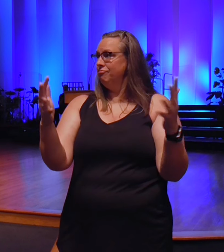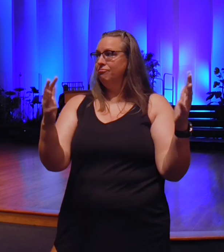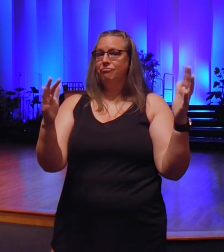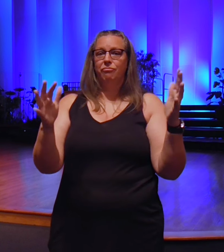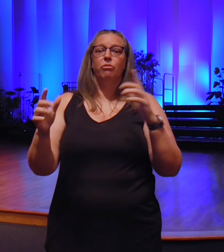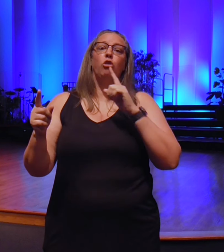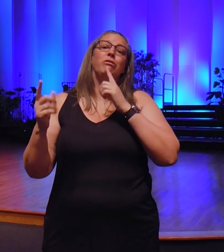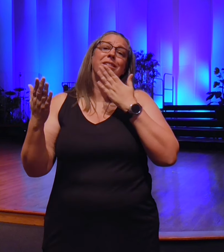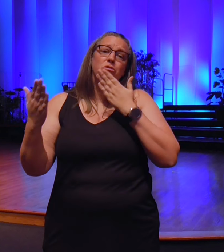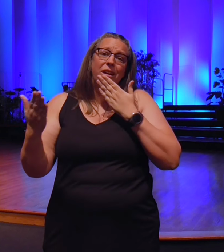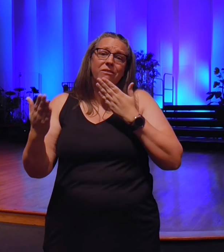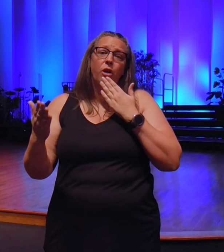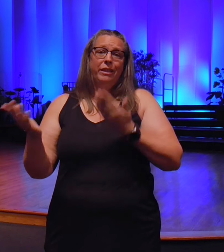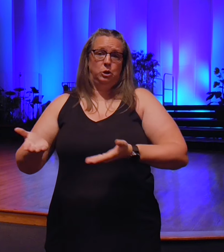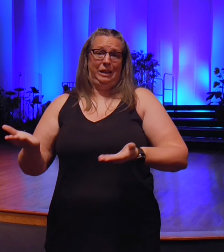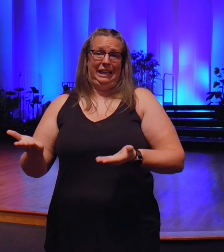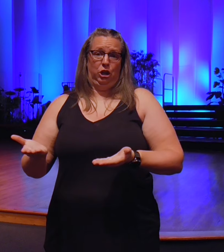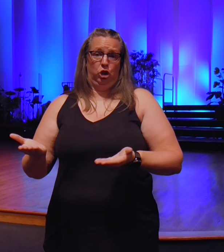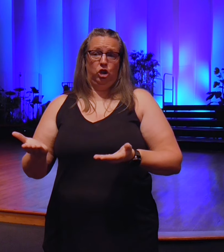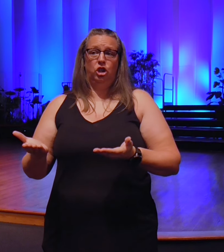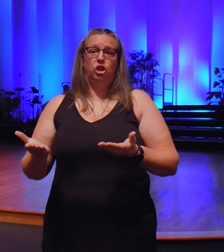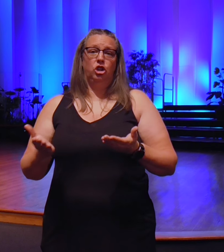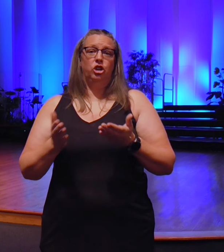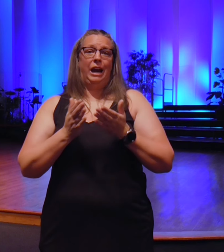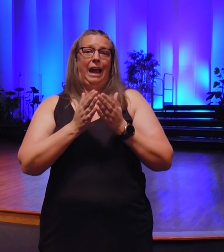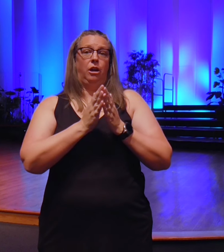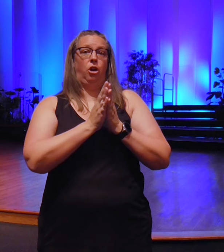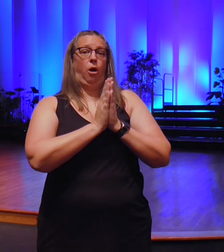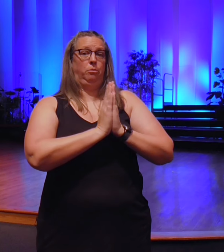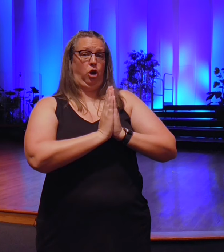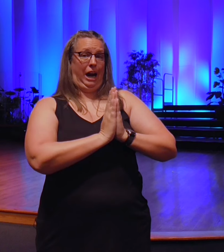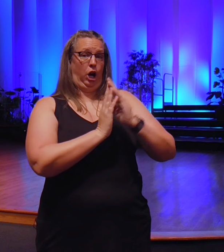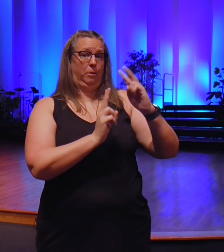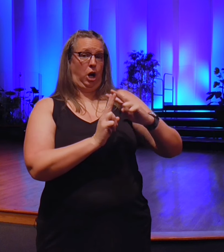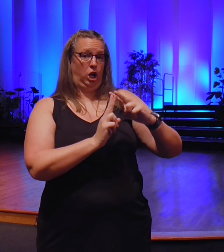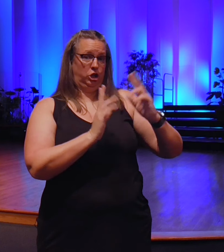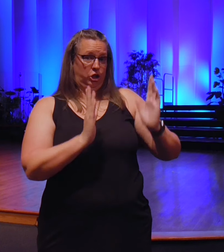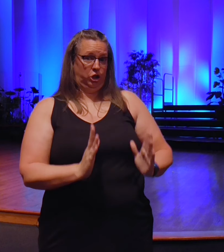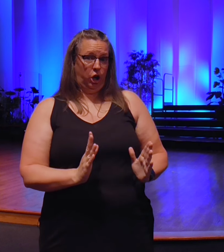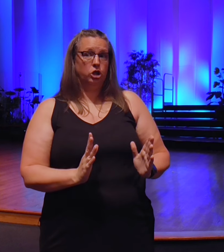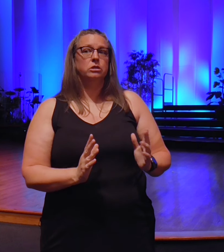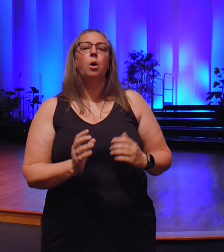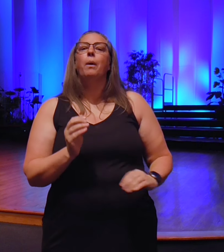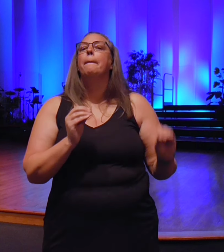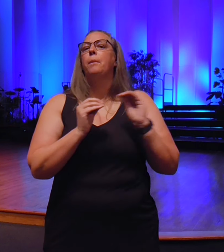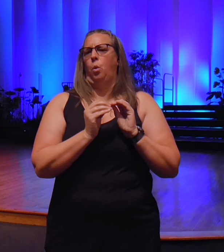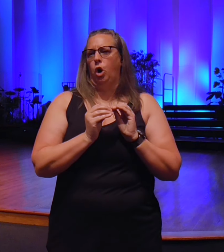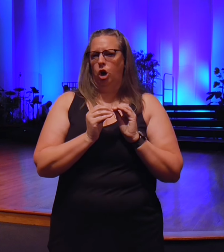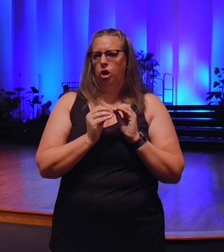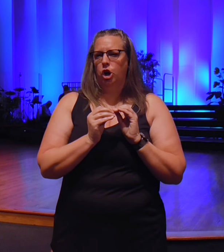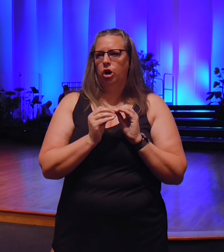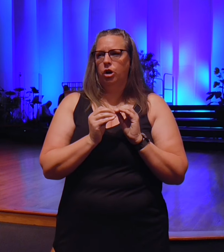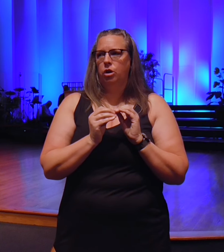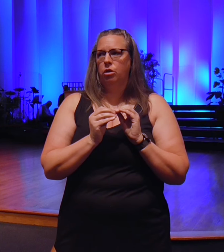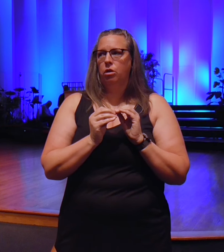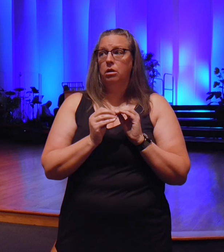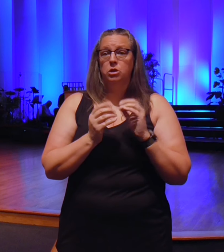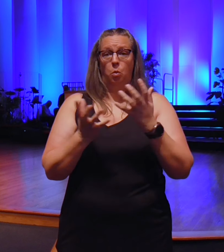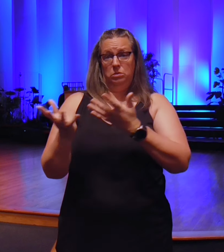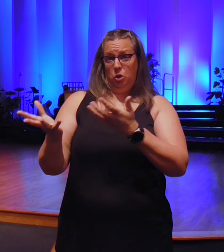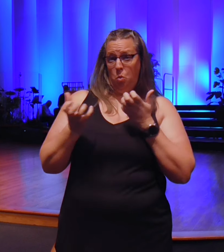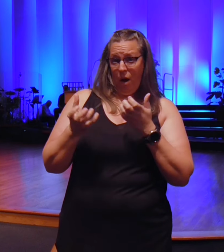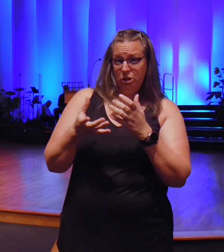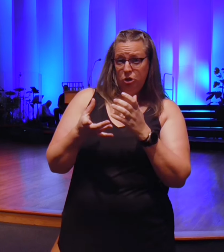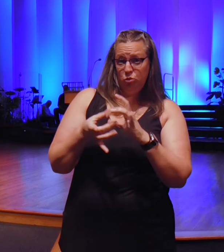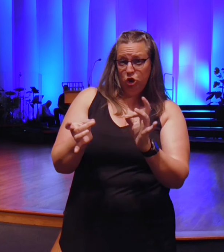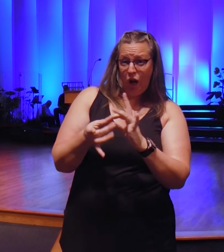we are so grateful to have you and our incredible practitioners serving, and more than just our practitioners, our congregation serving. And is there anything that you'd like to